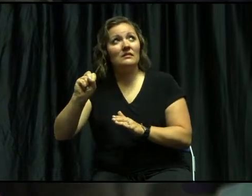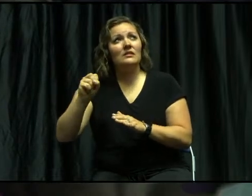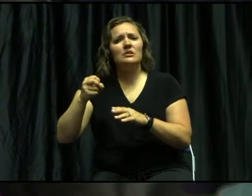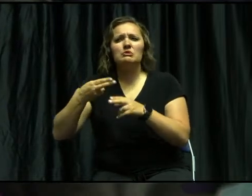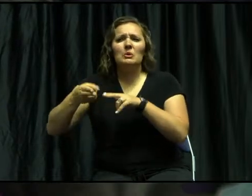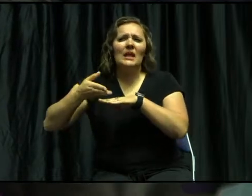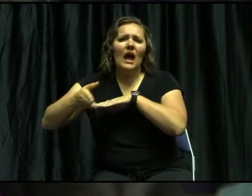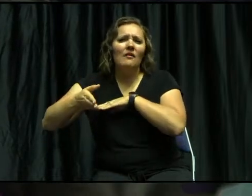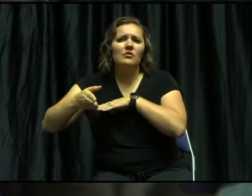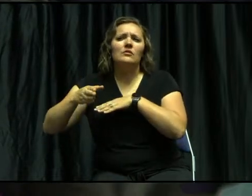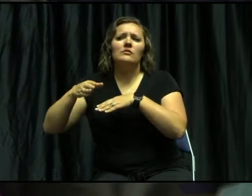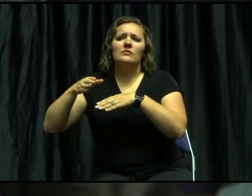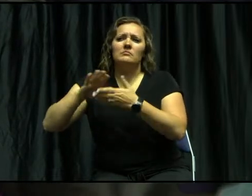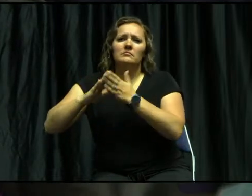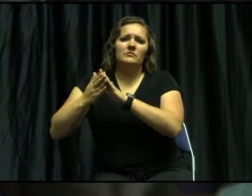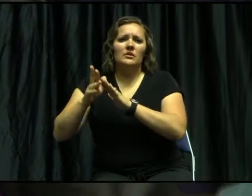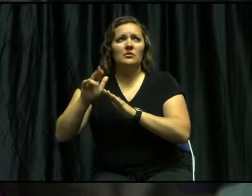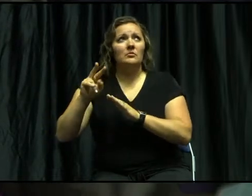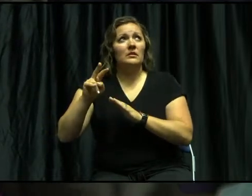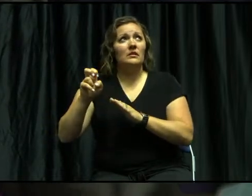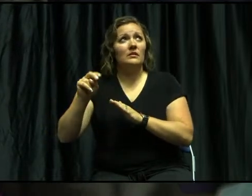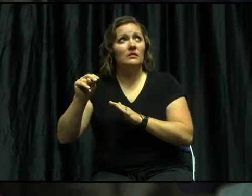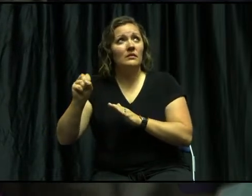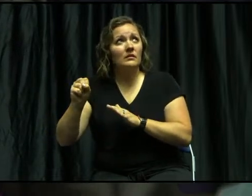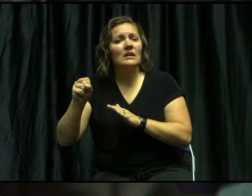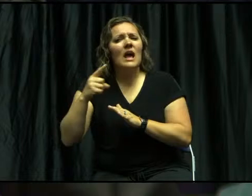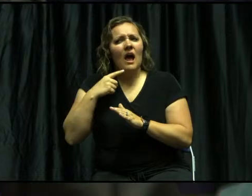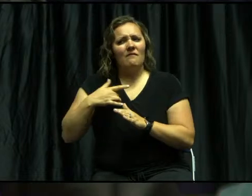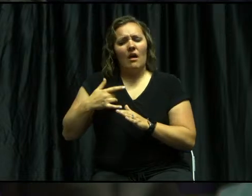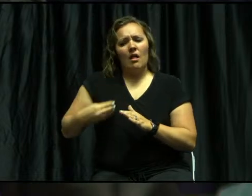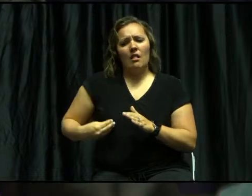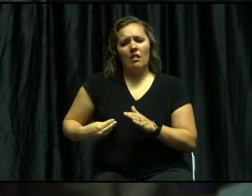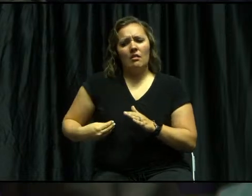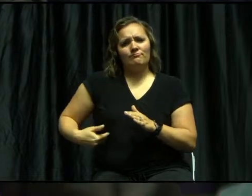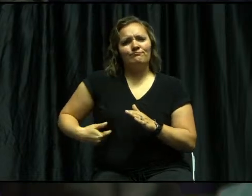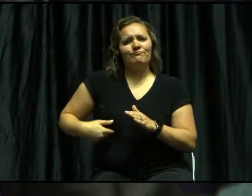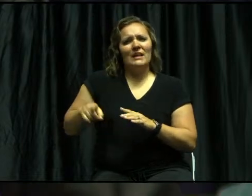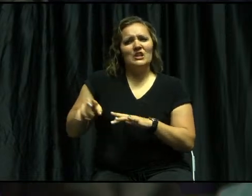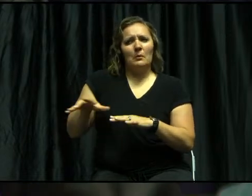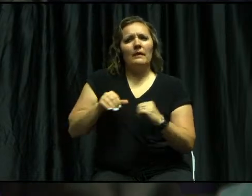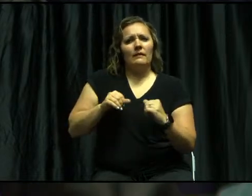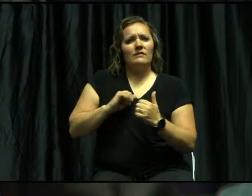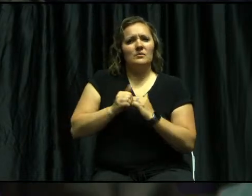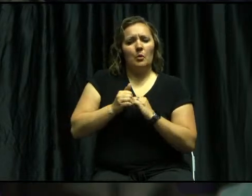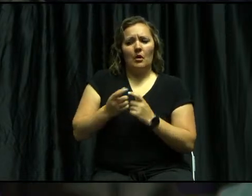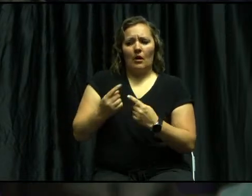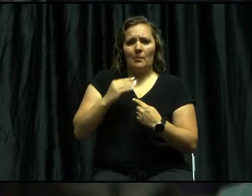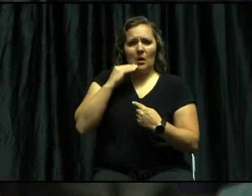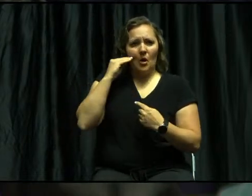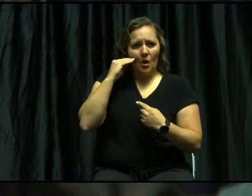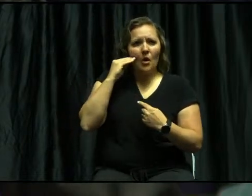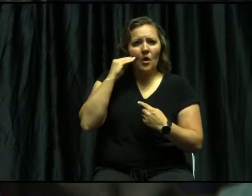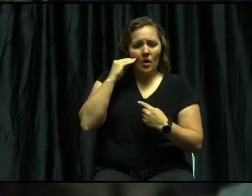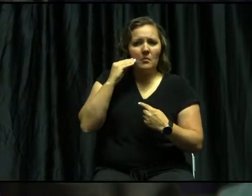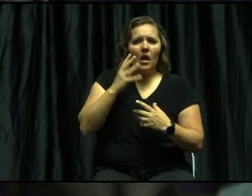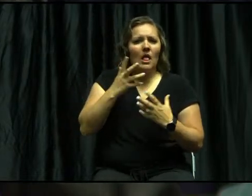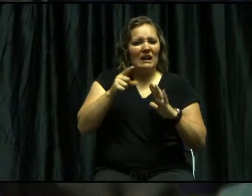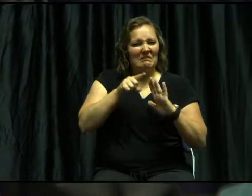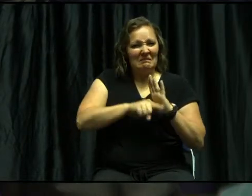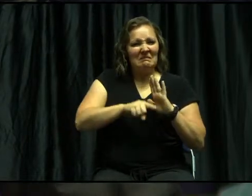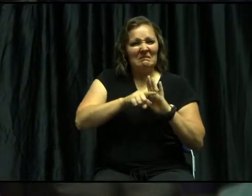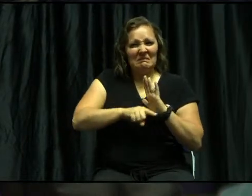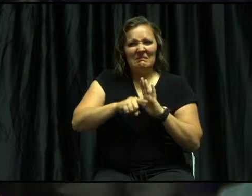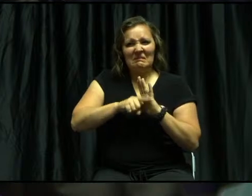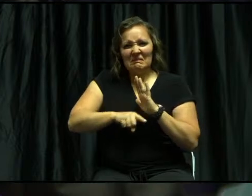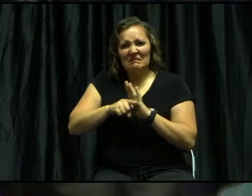with the Ravens, I got injured and I had to leave the sport. Coming home, there was a lot of negative talk and whispering